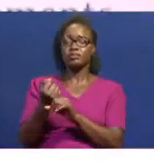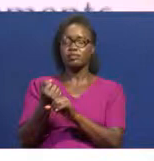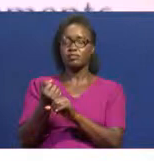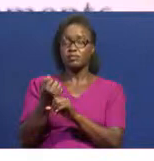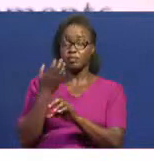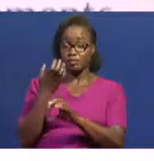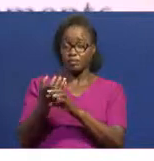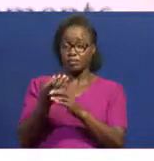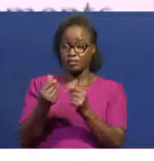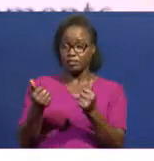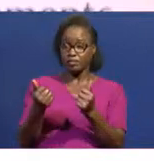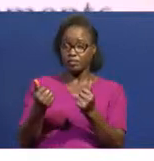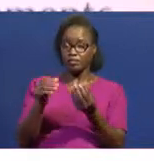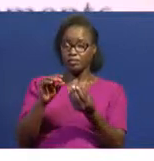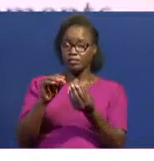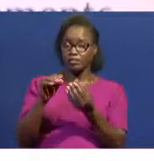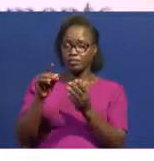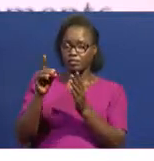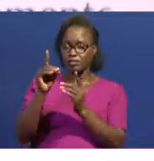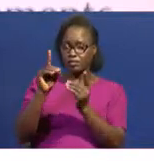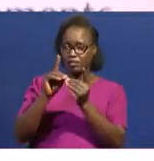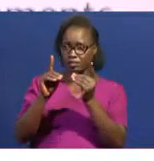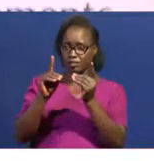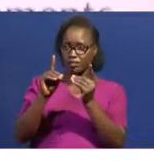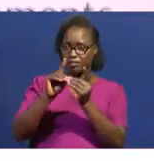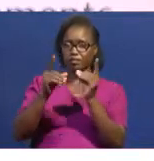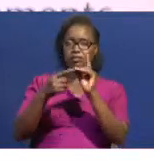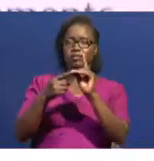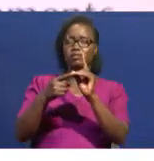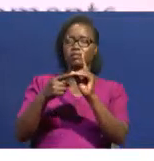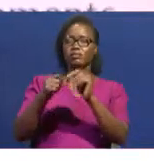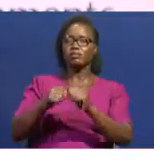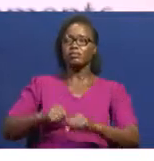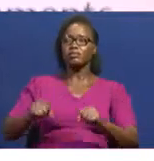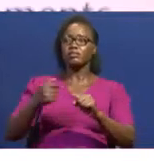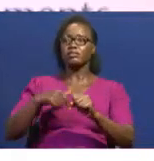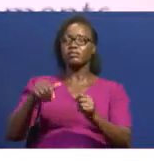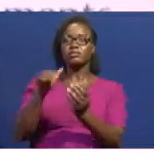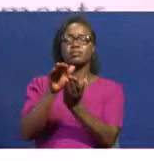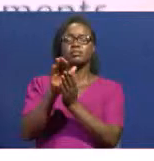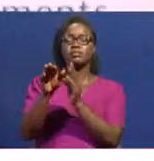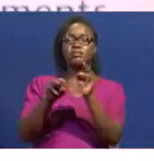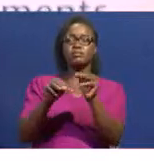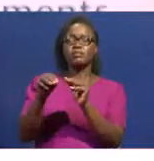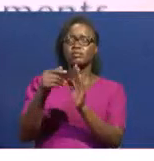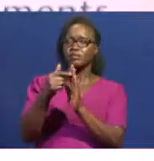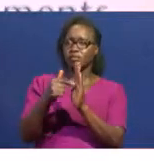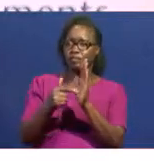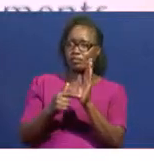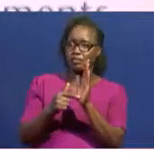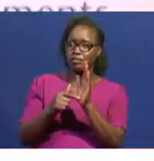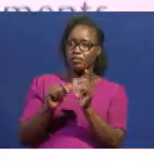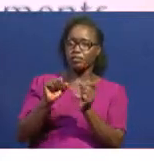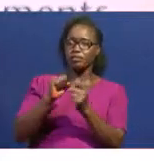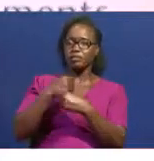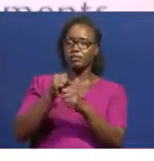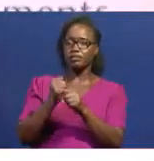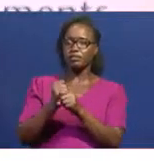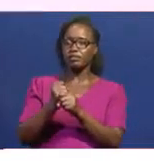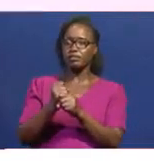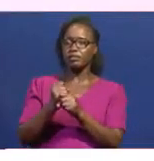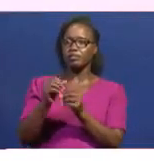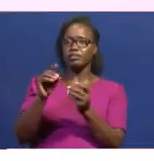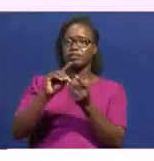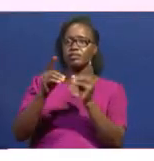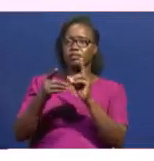software, and data to enable us store, manage, analyze, model geospatial